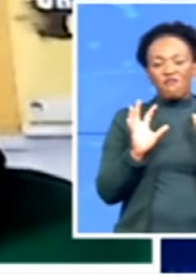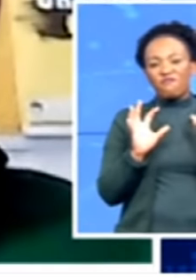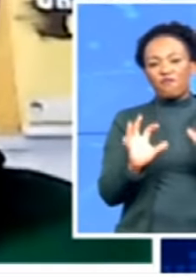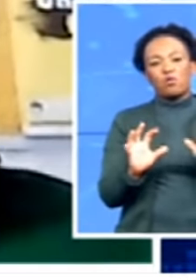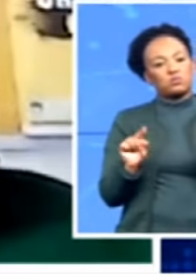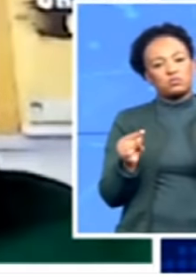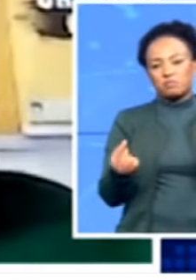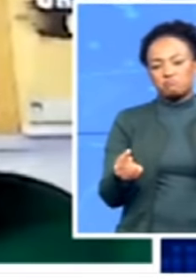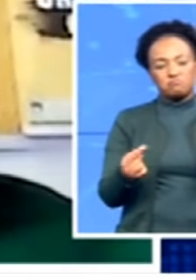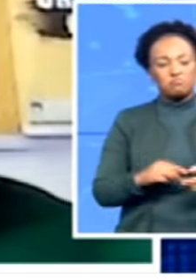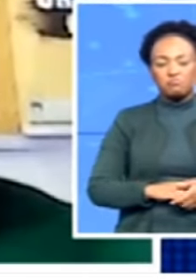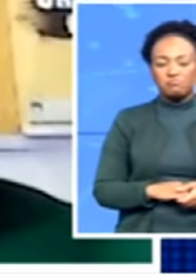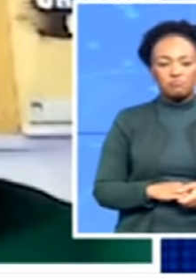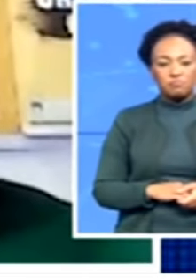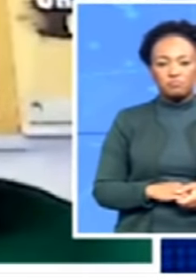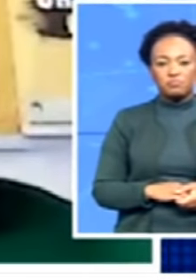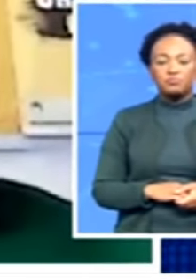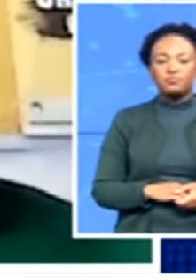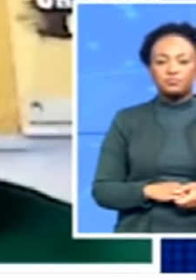But appreciating the opportunity and